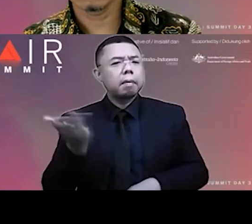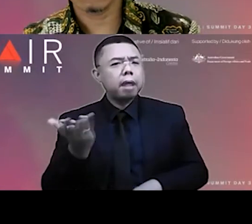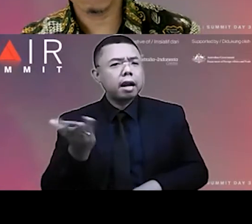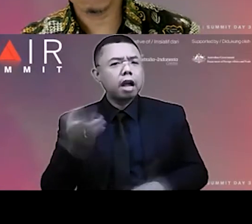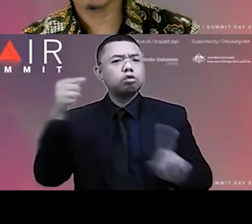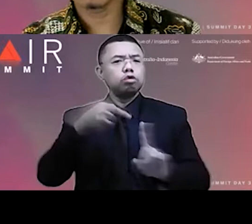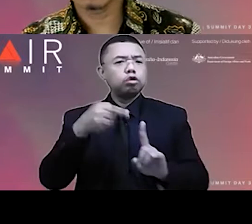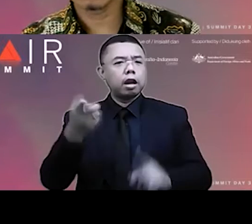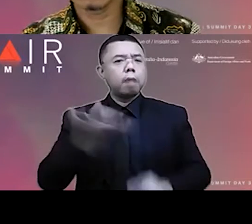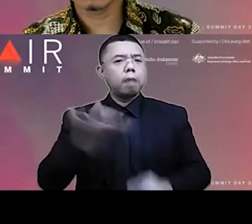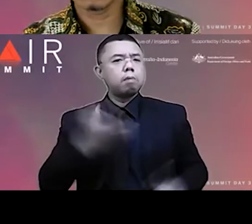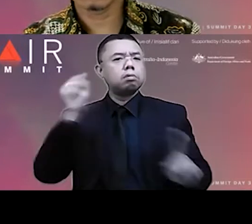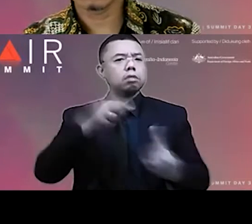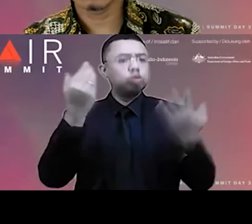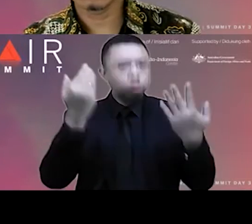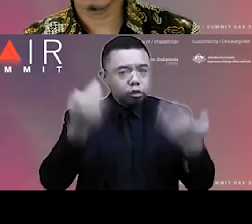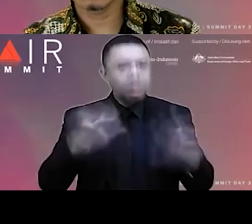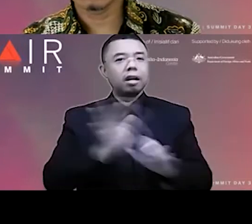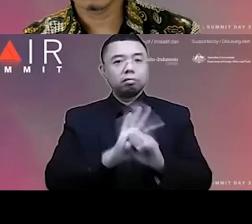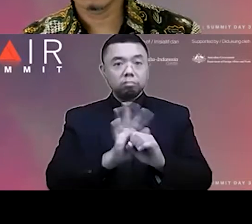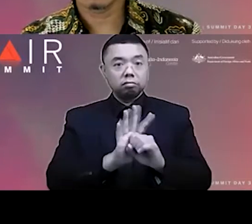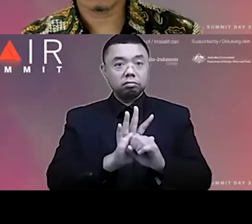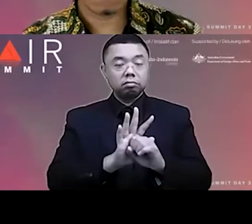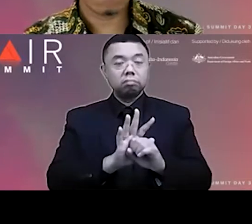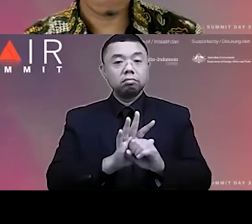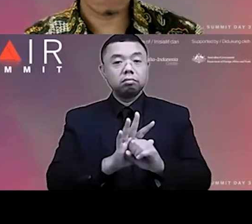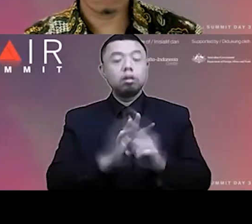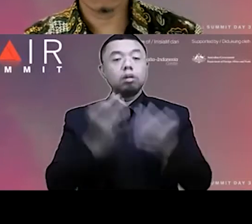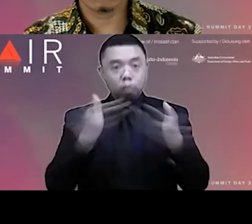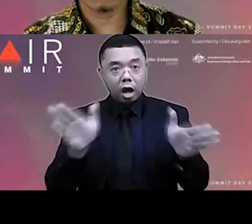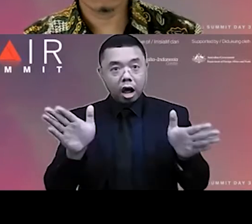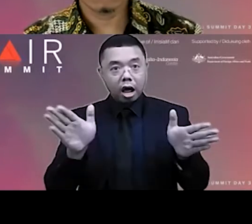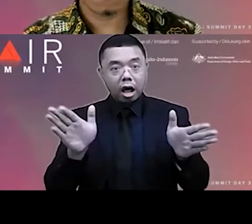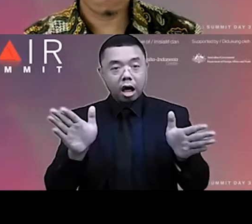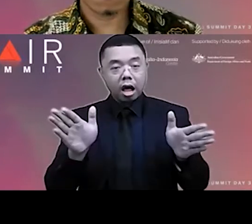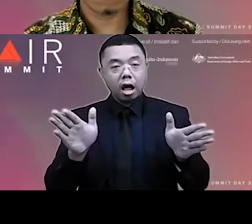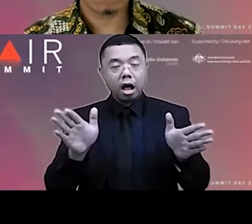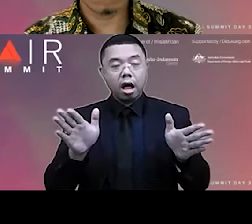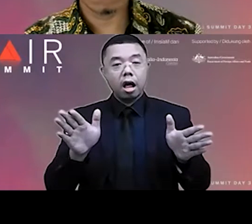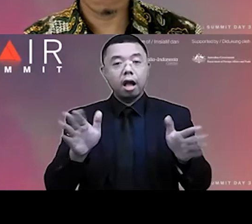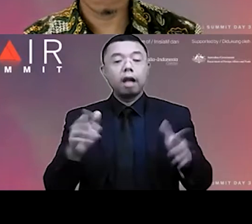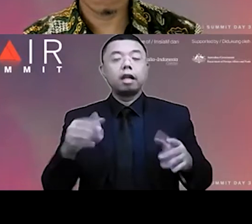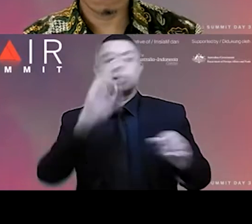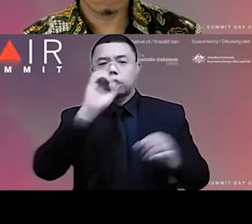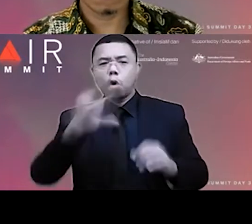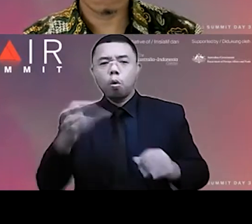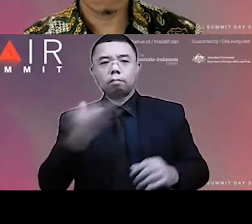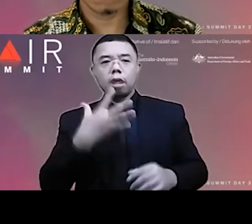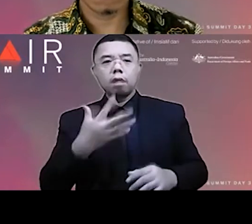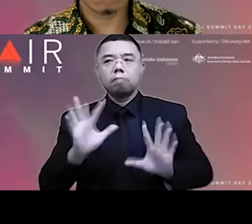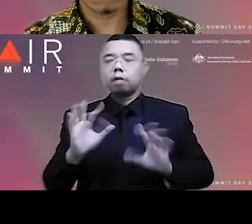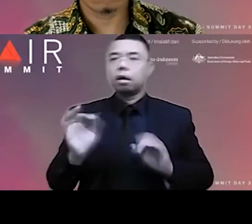open. And then people give out answers that's a little bit surprised, because in the past, Indonesia is the top